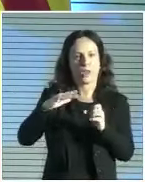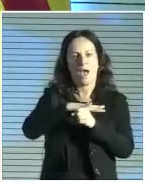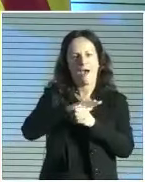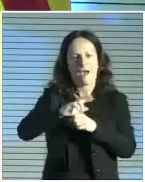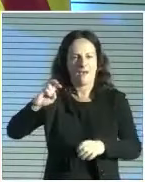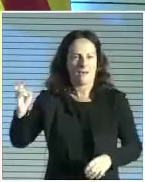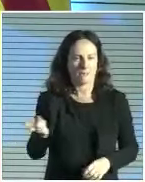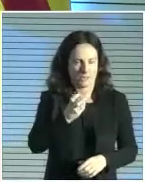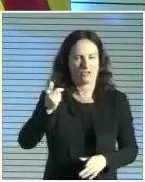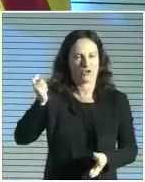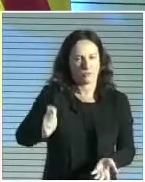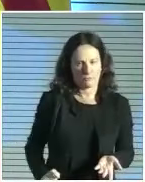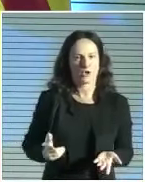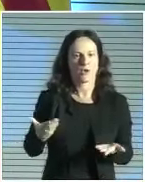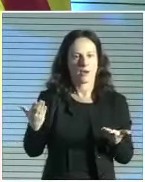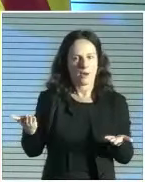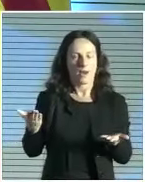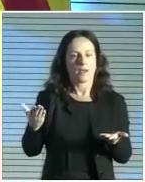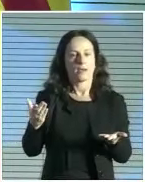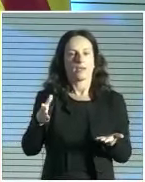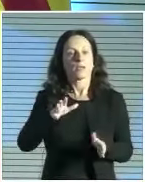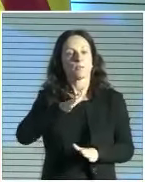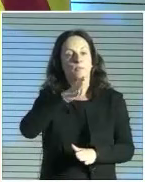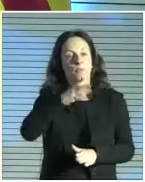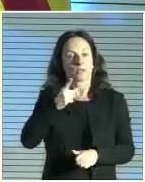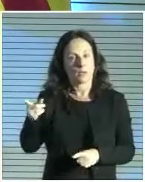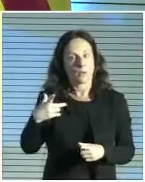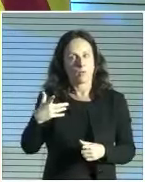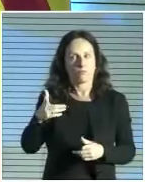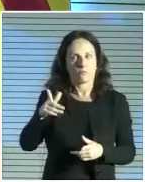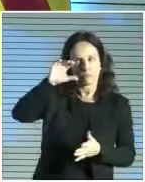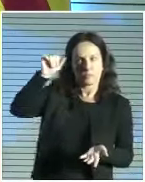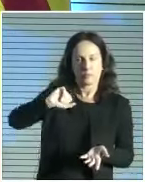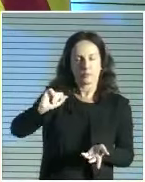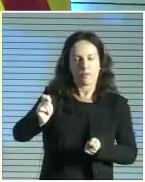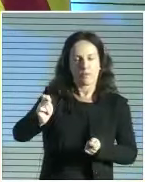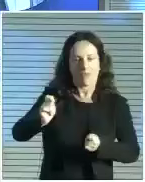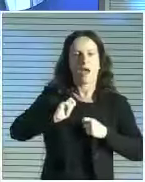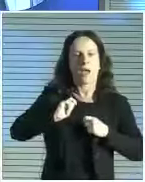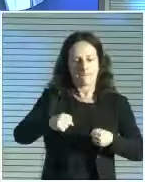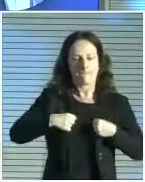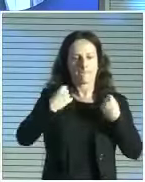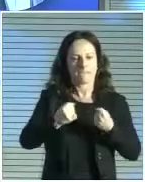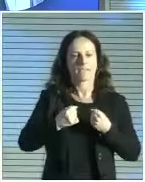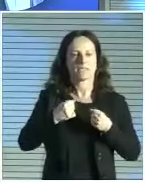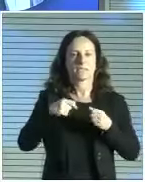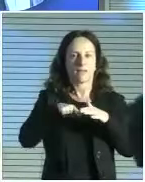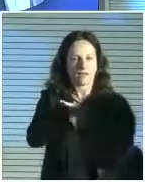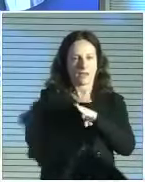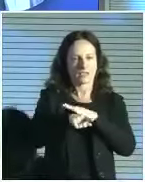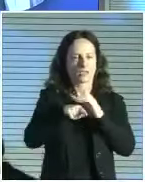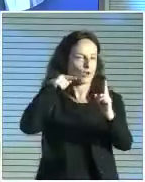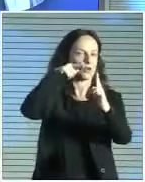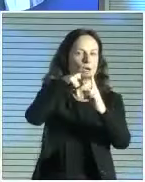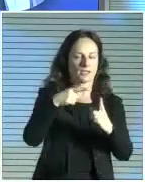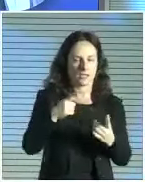factors which are strengthening in governance sustainability. It's something we assume that if there's a government,